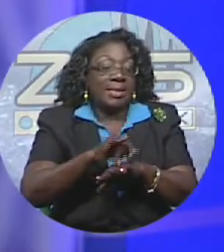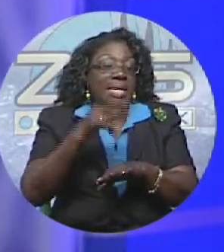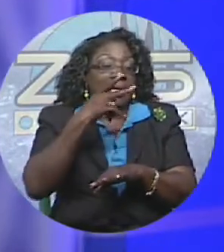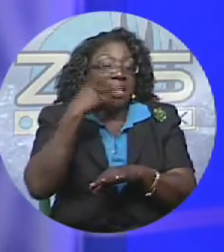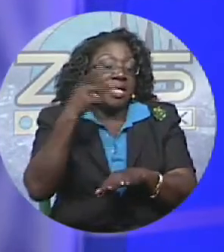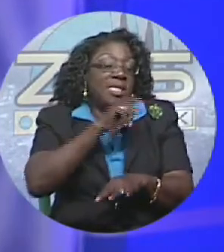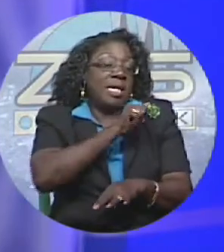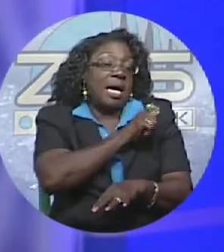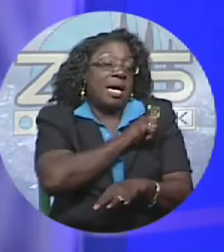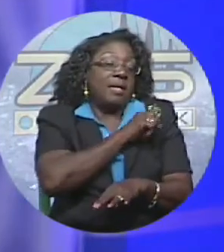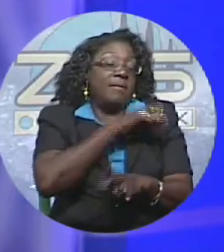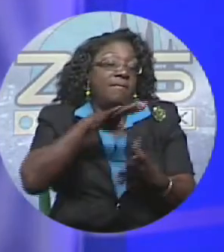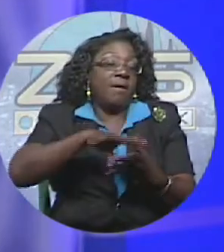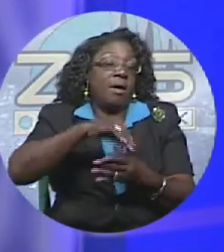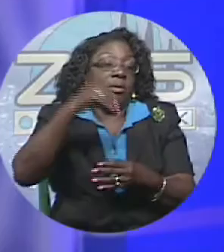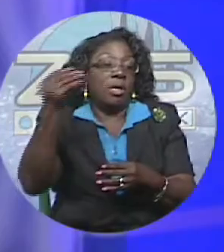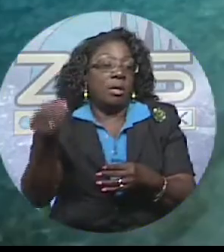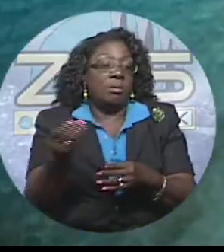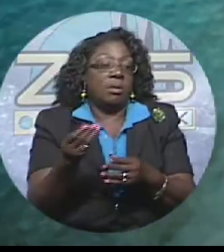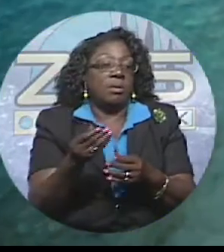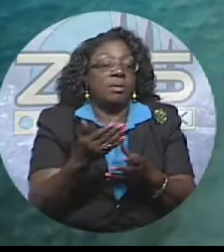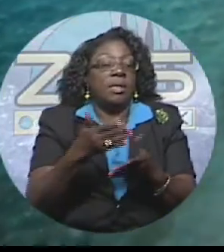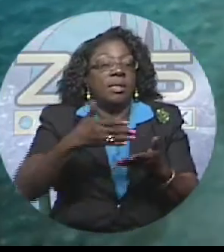BTC Island Connection.